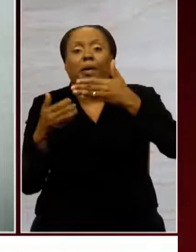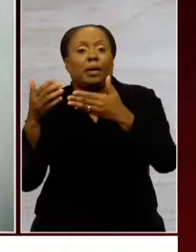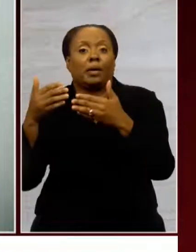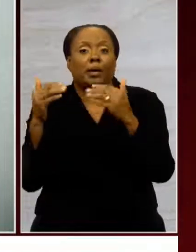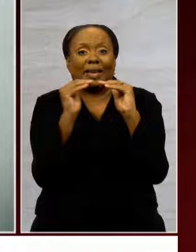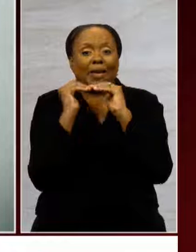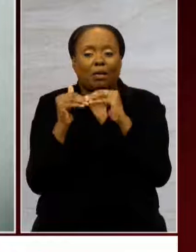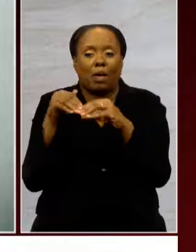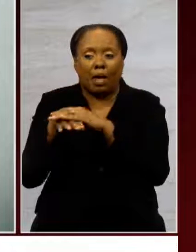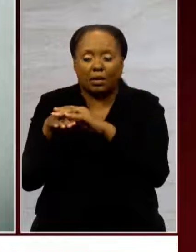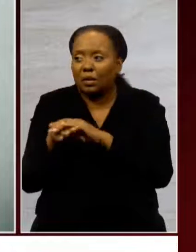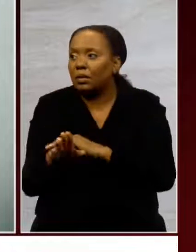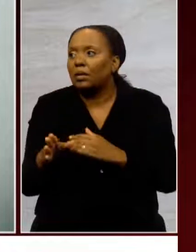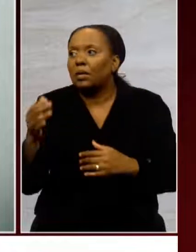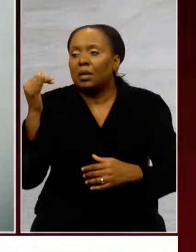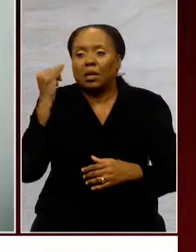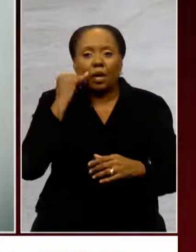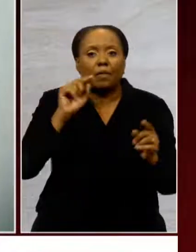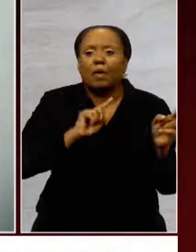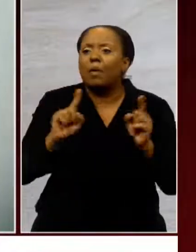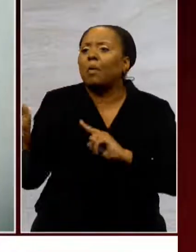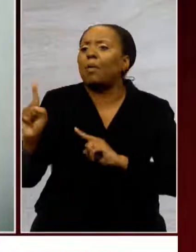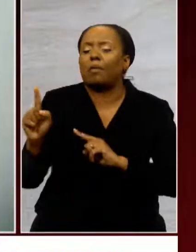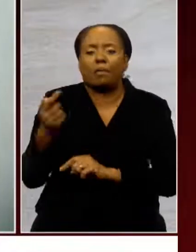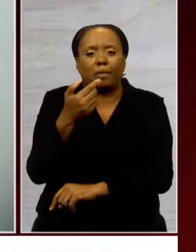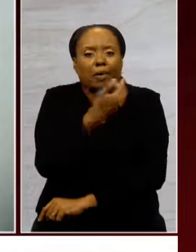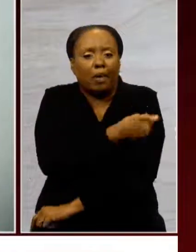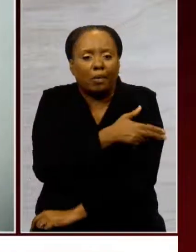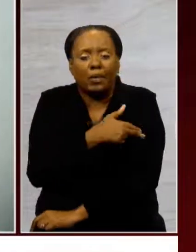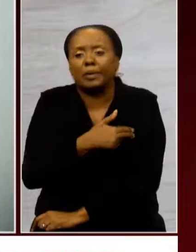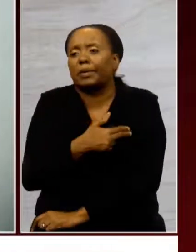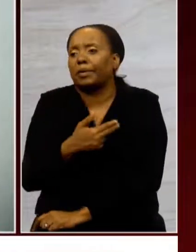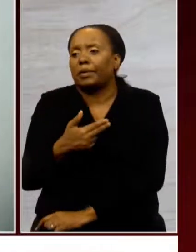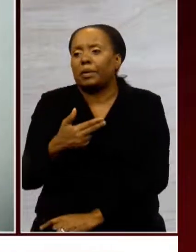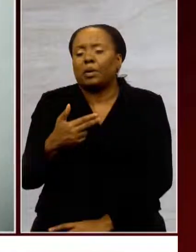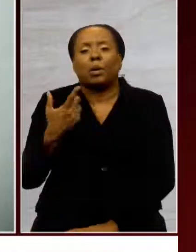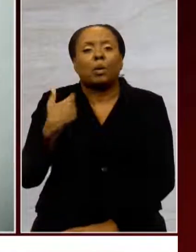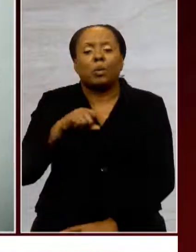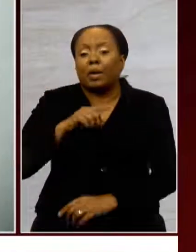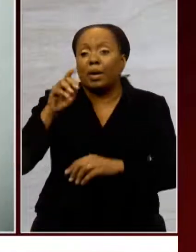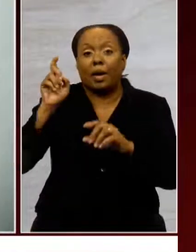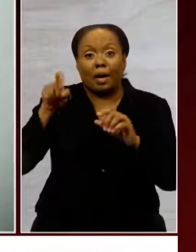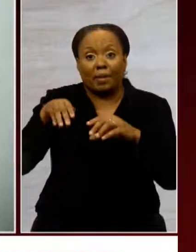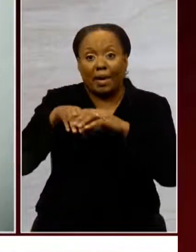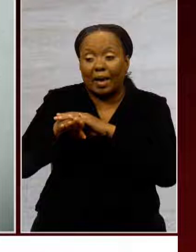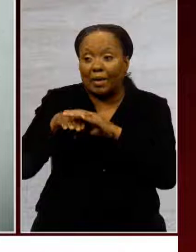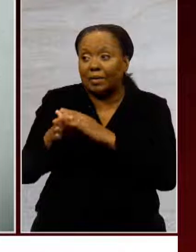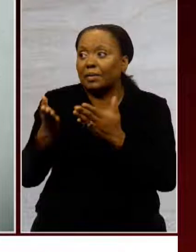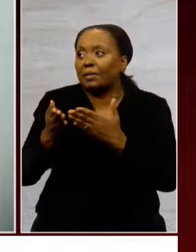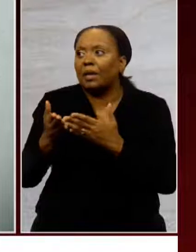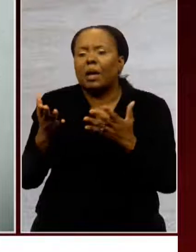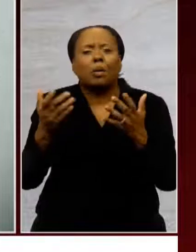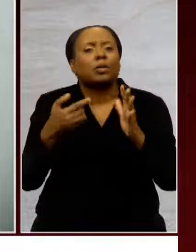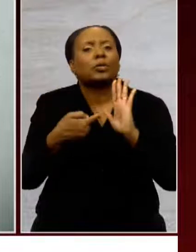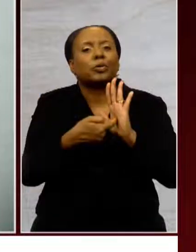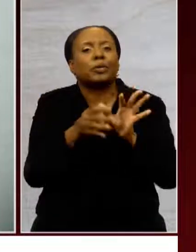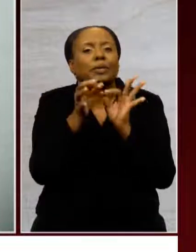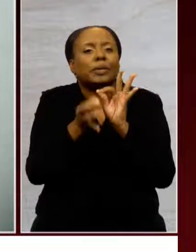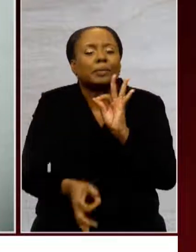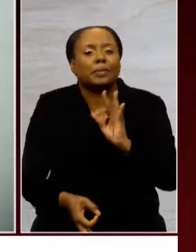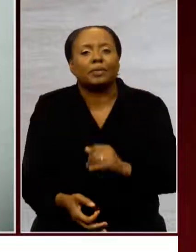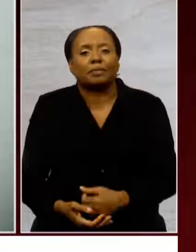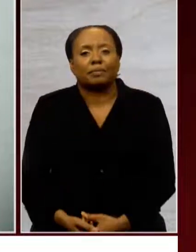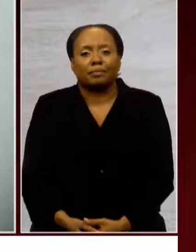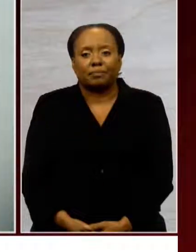somewhere we need healthcare, that we find services there that cater to our needs. I'll give you one very simple example.